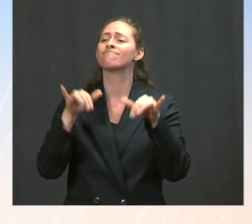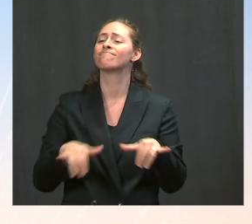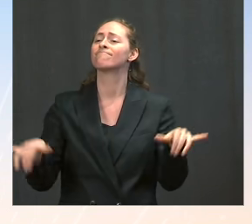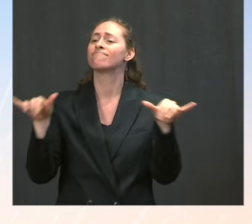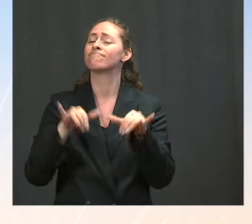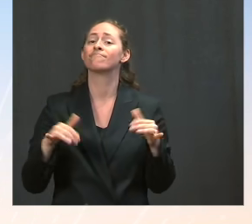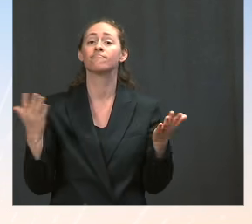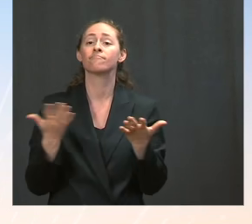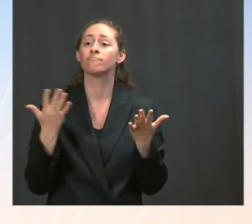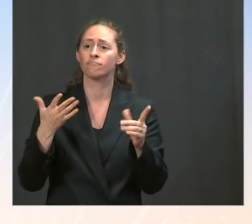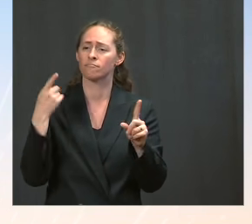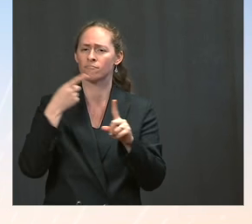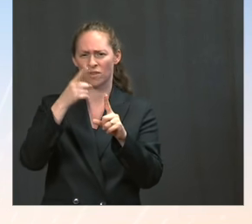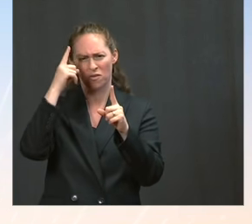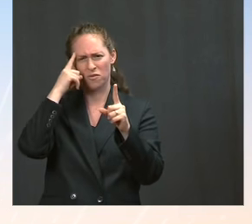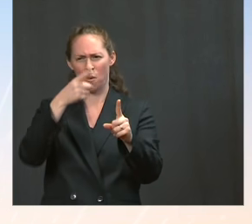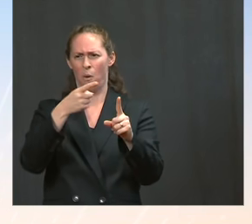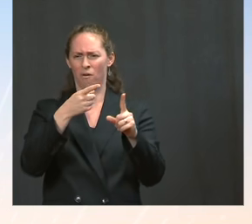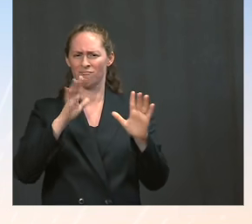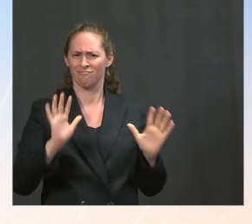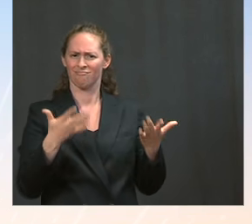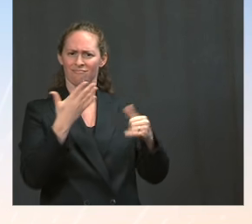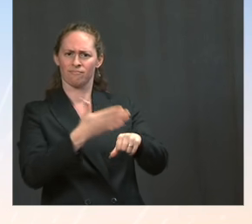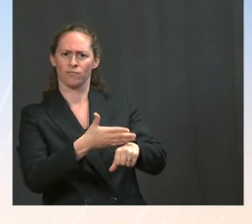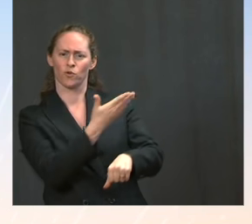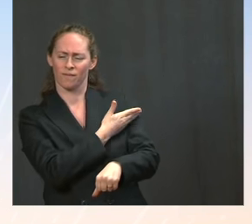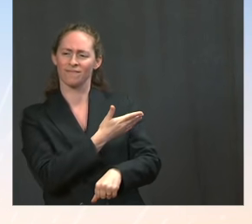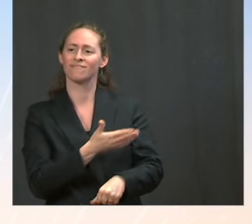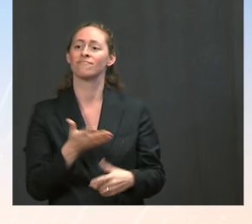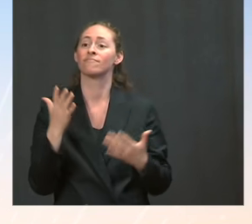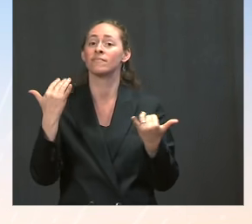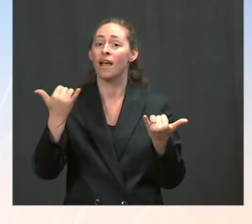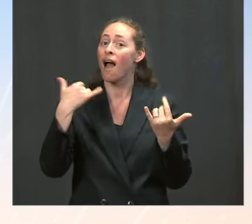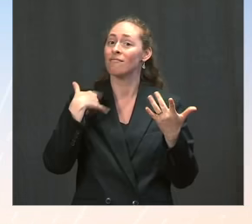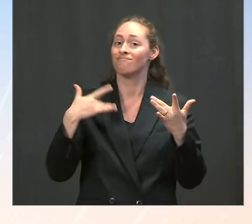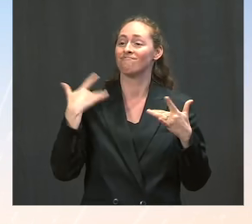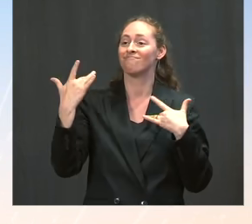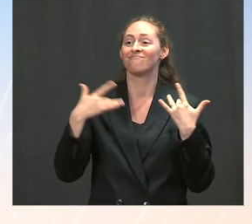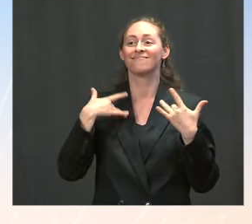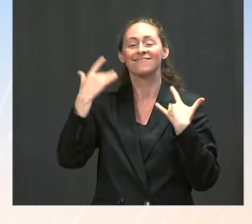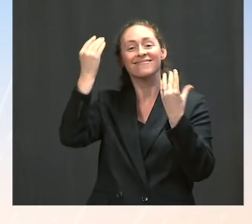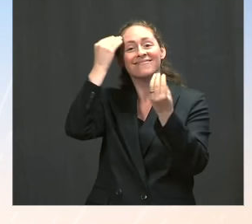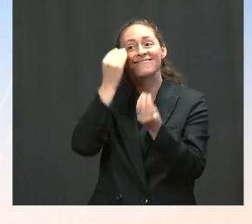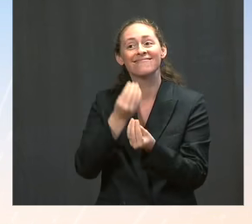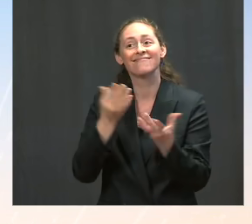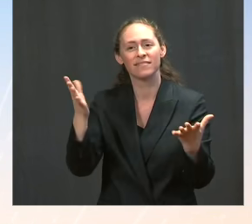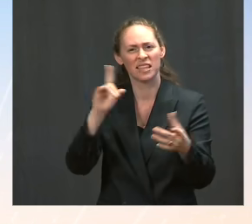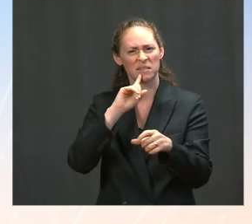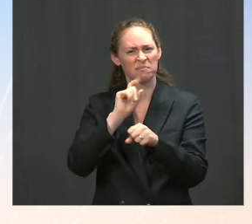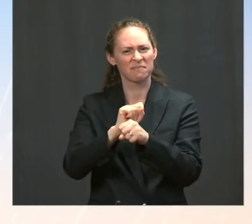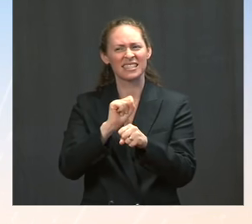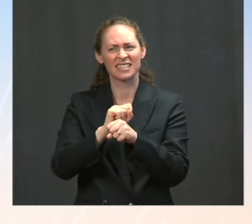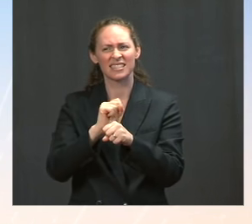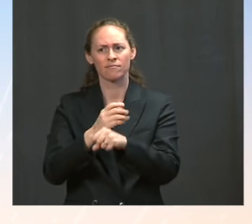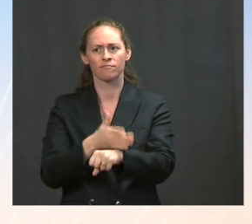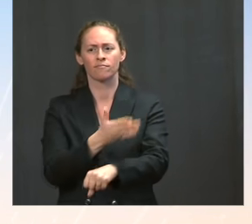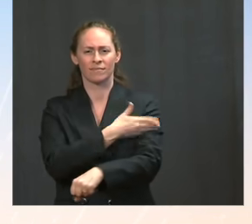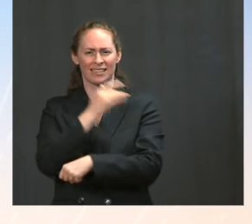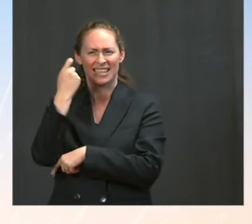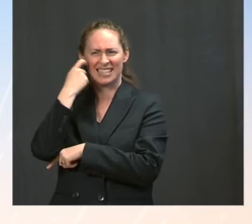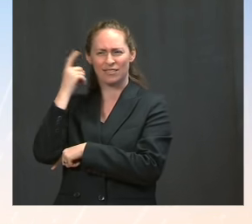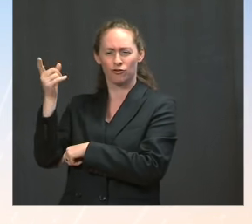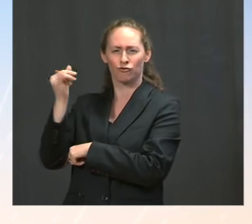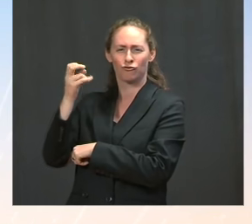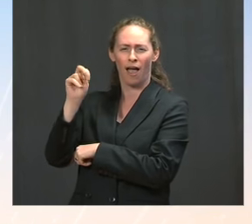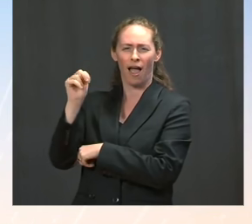this announcement, we mark a real step forward in that recovery. As Jen just said, the president signed the American Rescue Plan